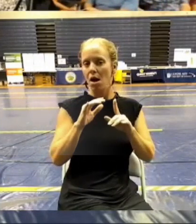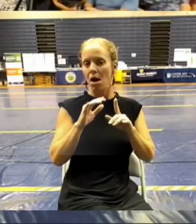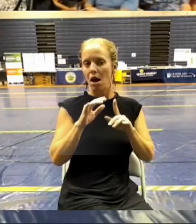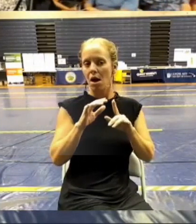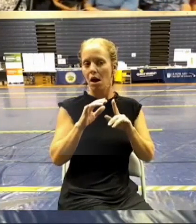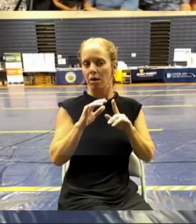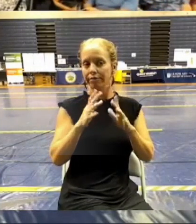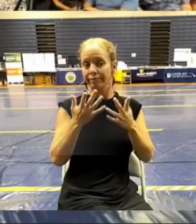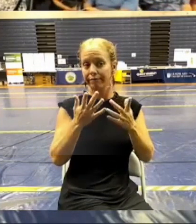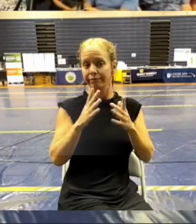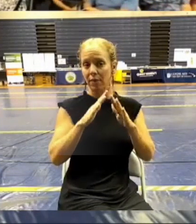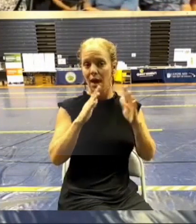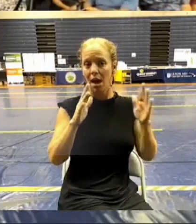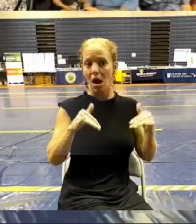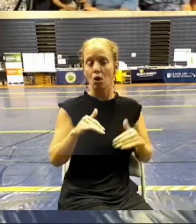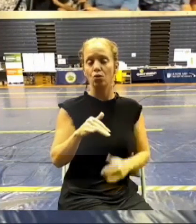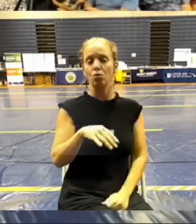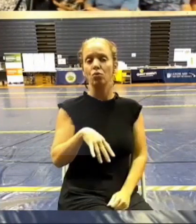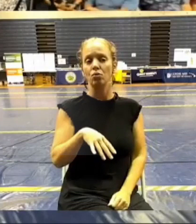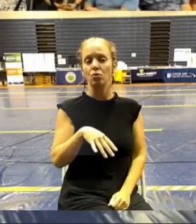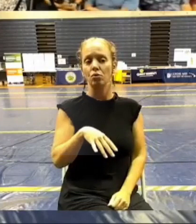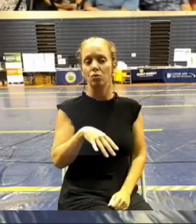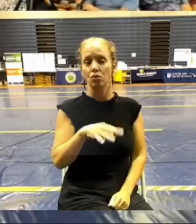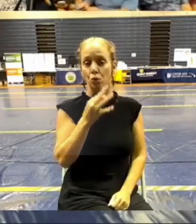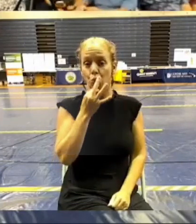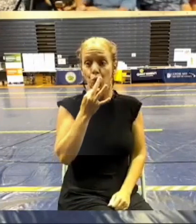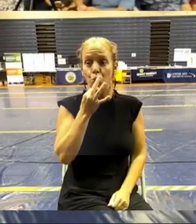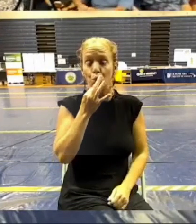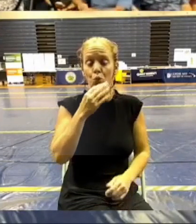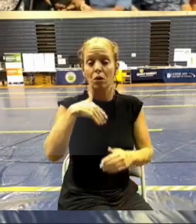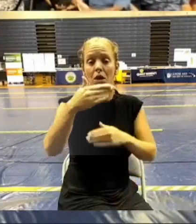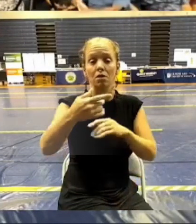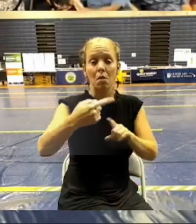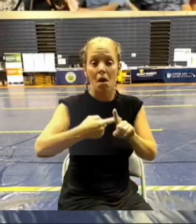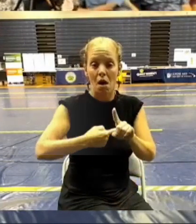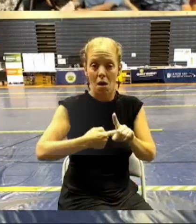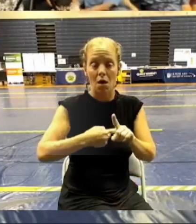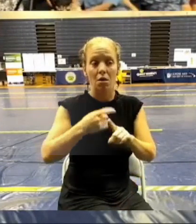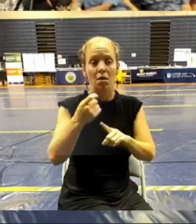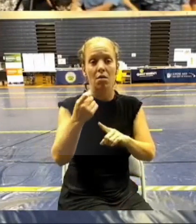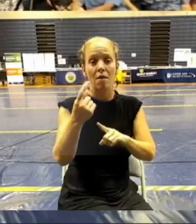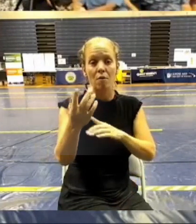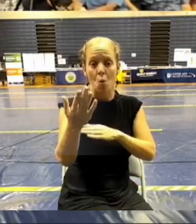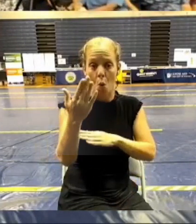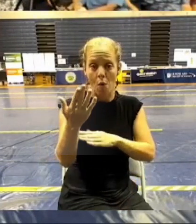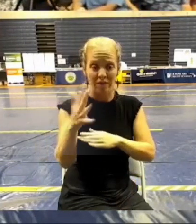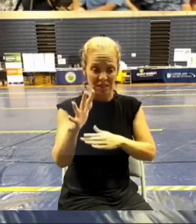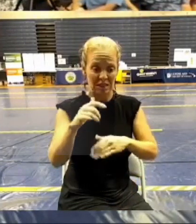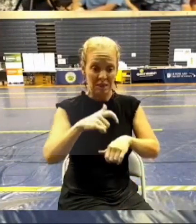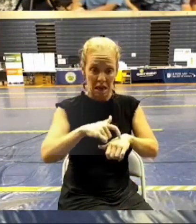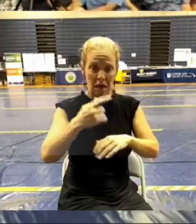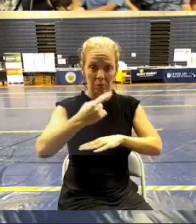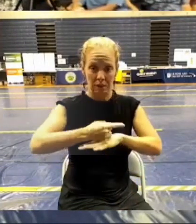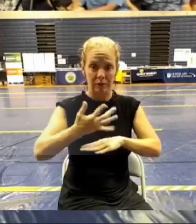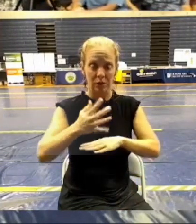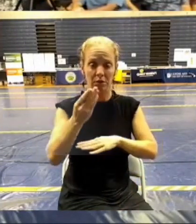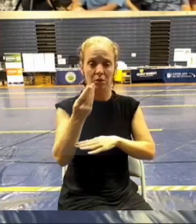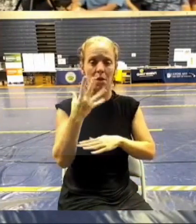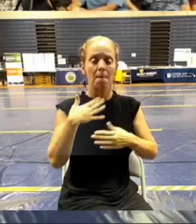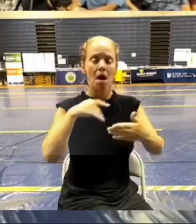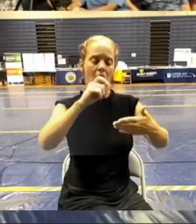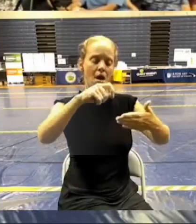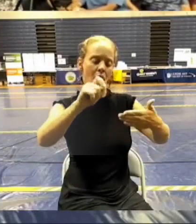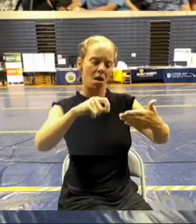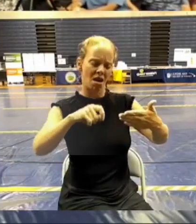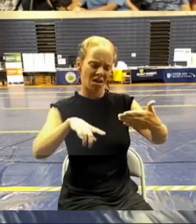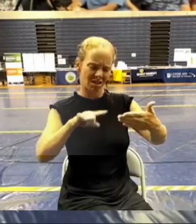February 5th at 11 a.m. And there's a checkbox list of why. And what is checked